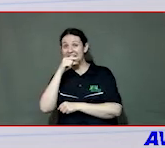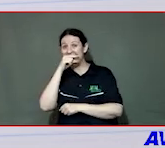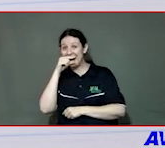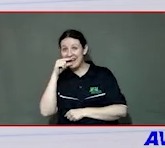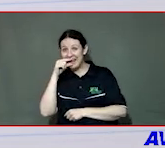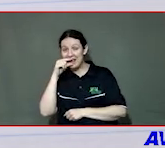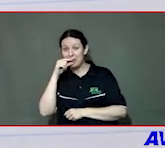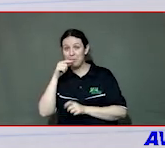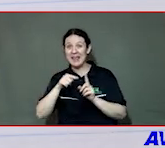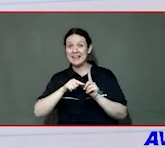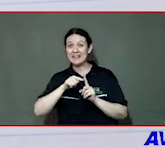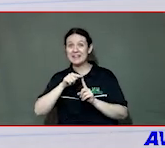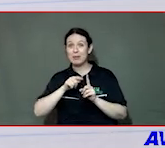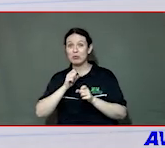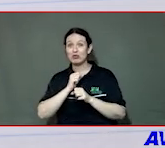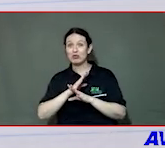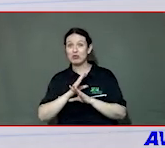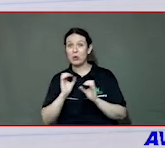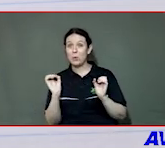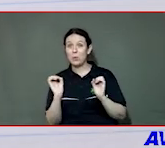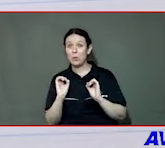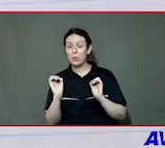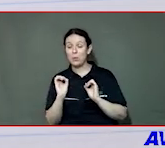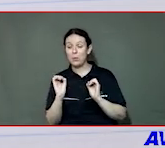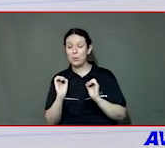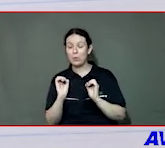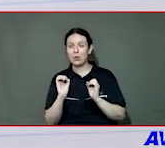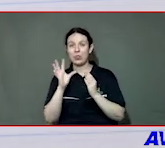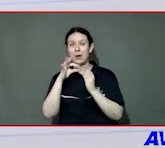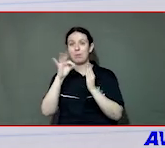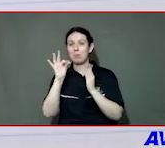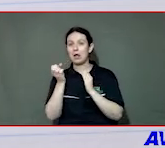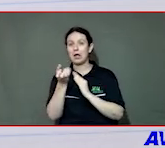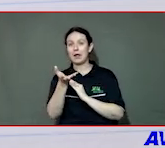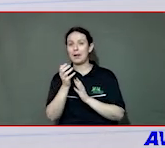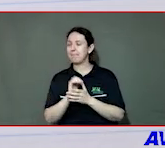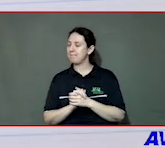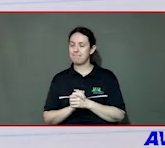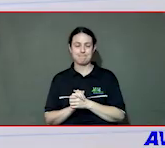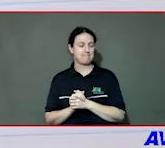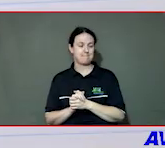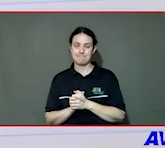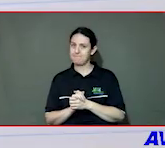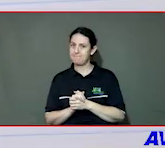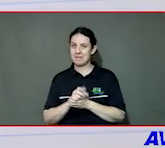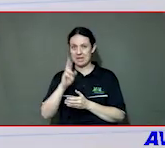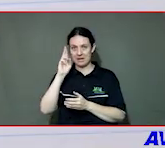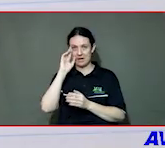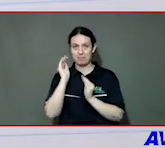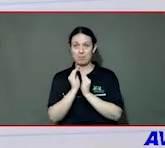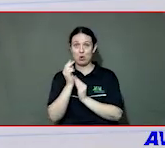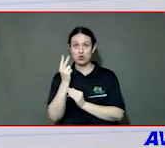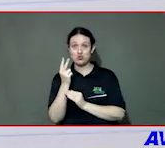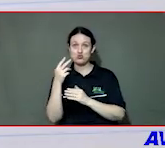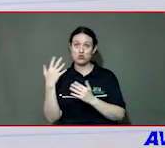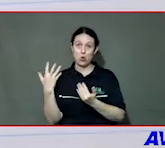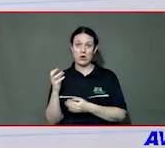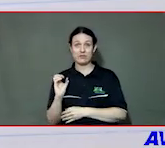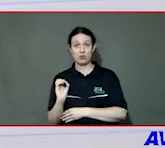temperature, then the whole definition is wrong. It's out of scope. And remember, you get 2 marks or